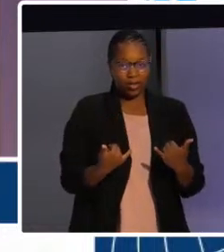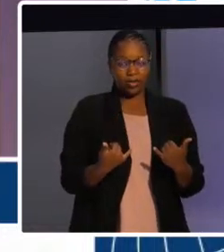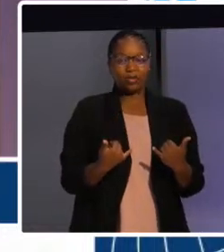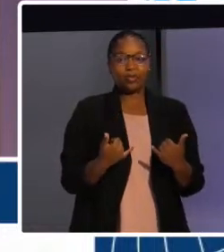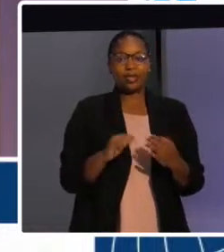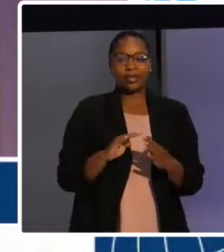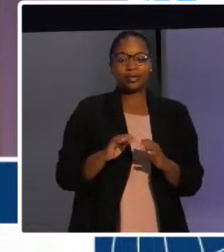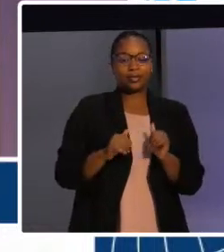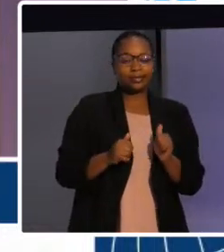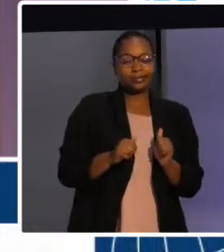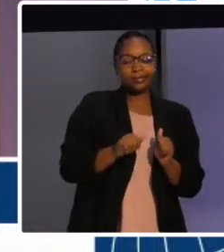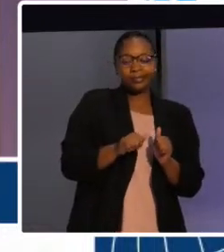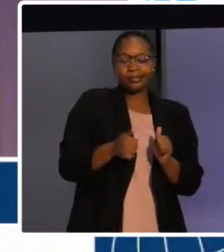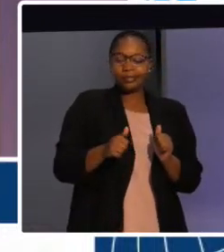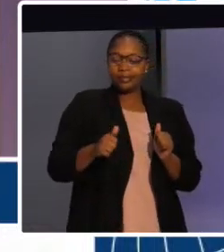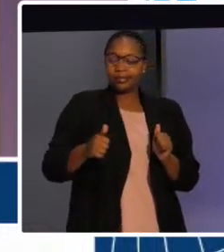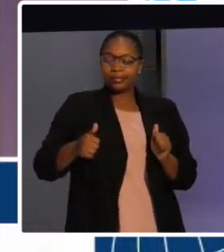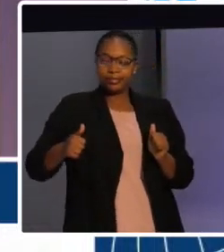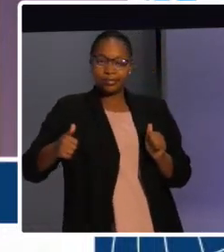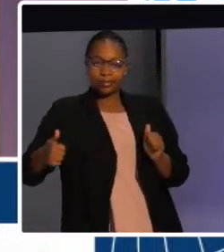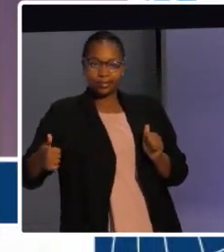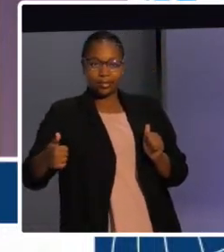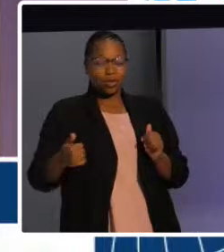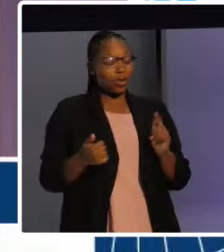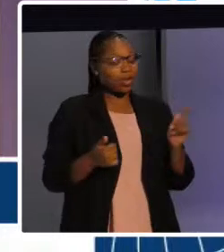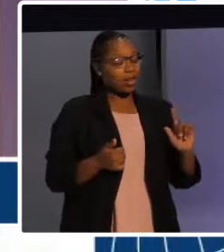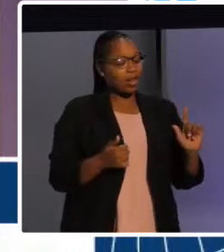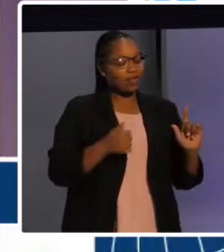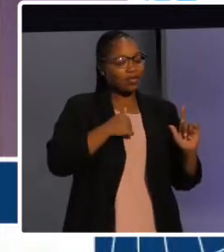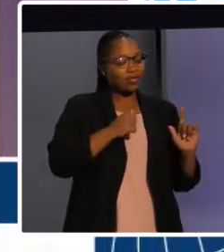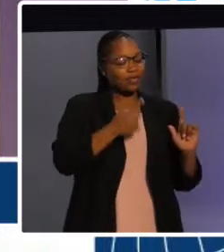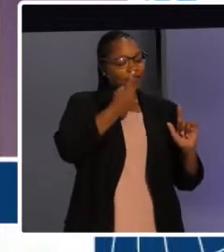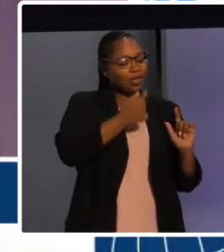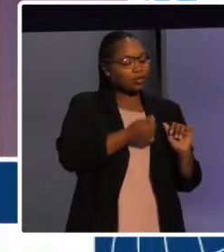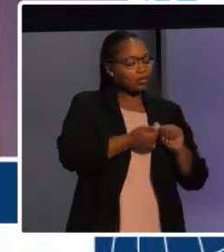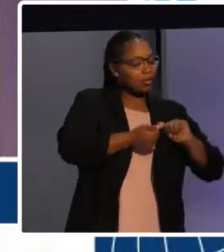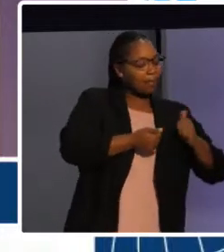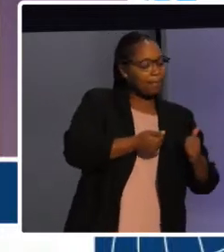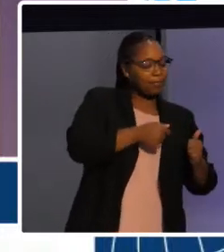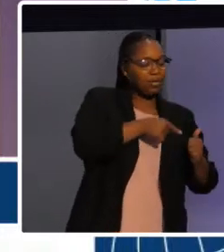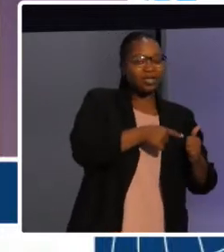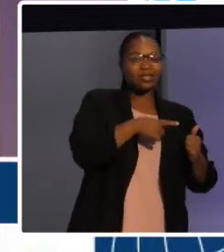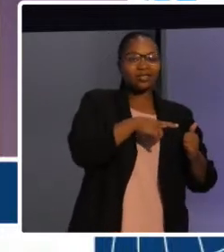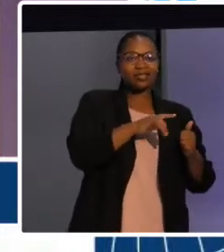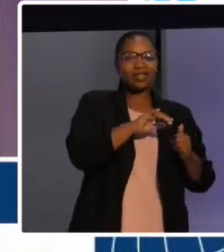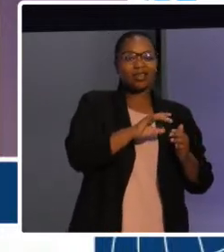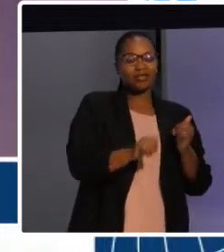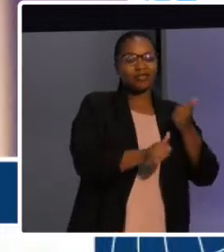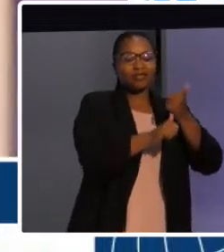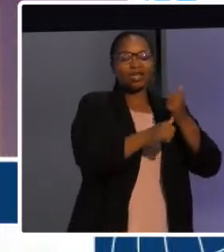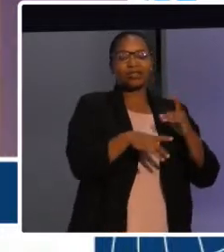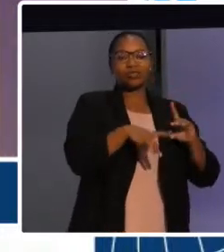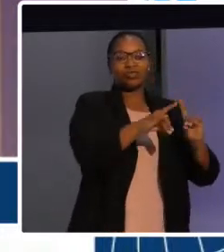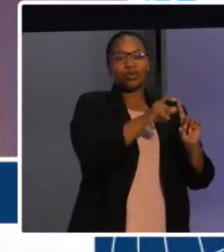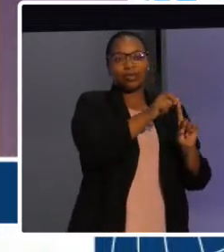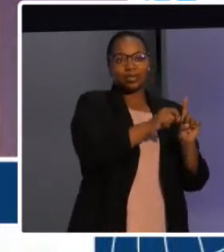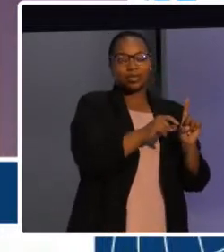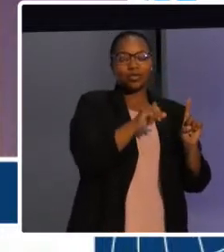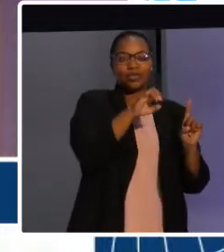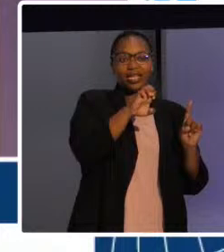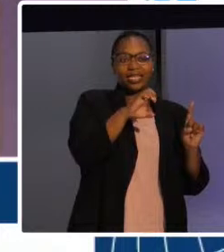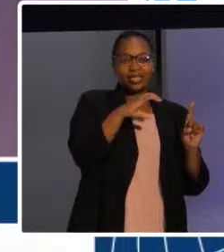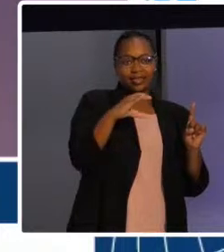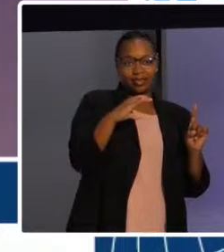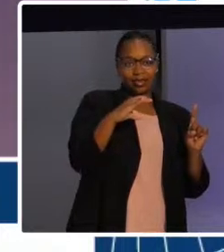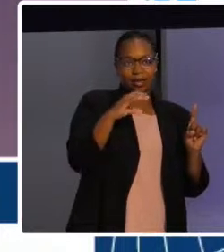sequentially as they are sitting. On my immediate left, to your right, is the Vice Chairperson of the Electoral Commission, Ms. Janet